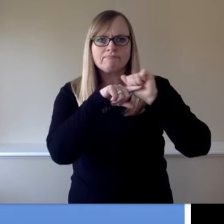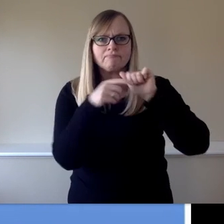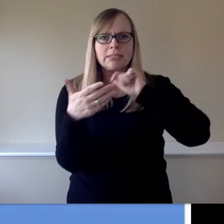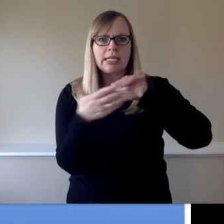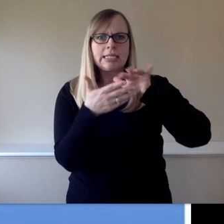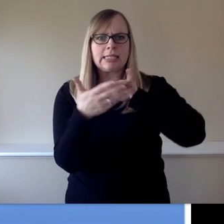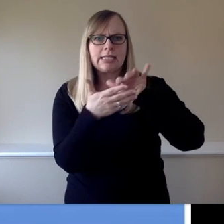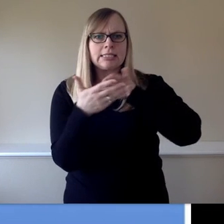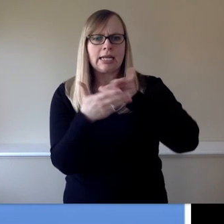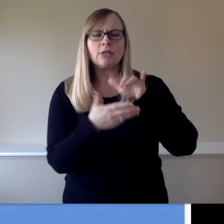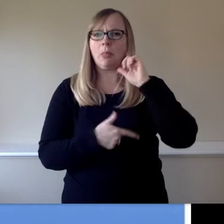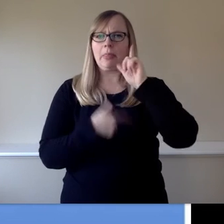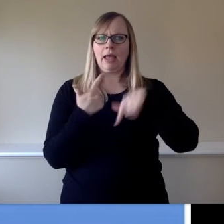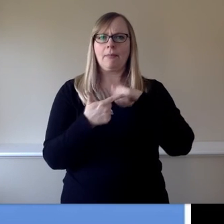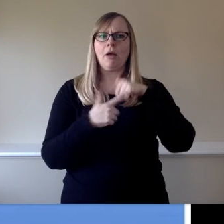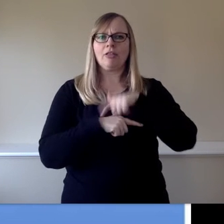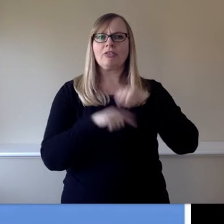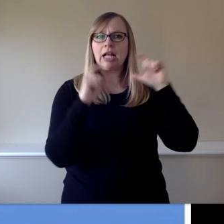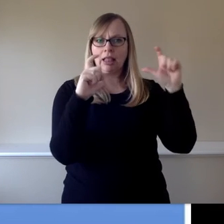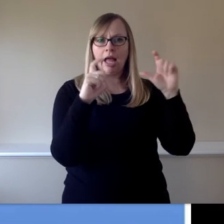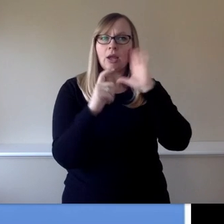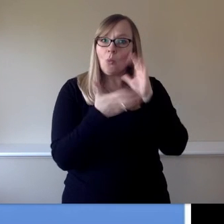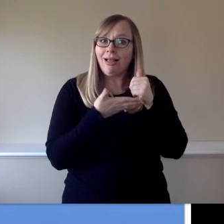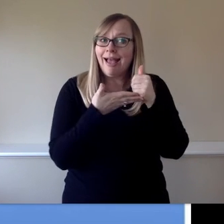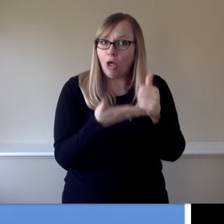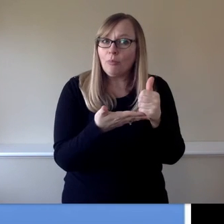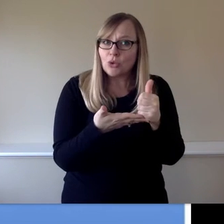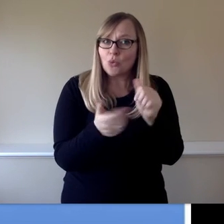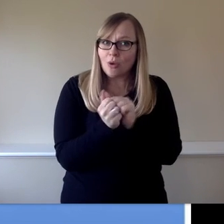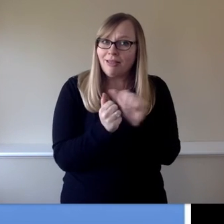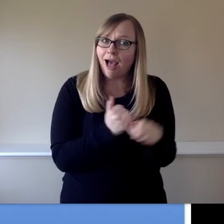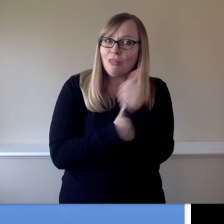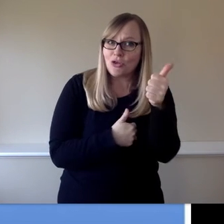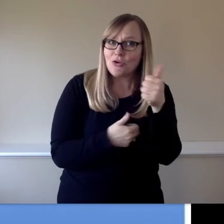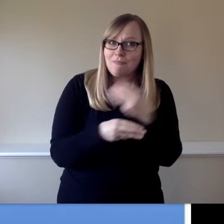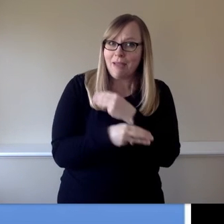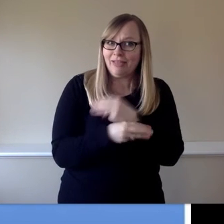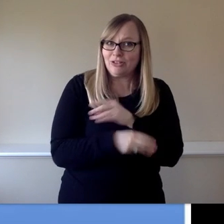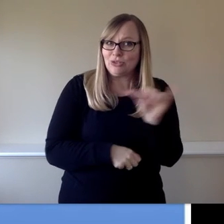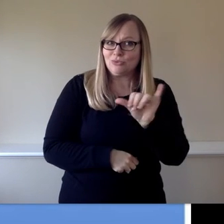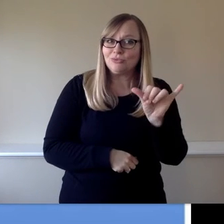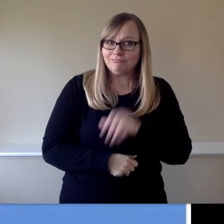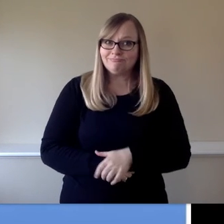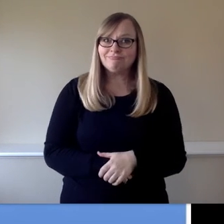about the numbers. This will help you in other parts of math as well.